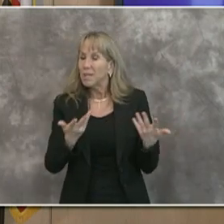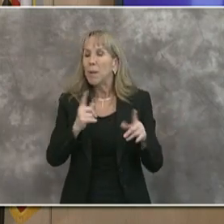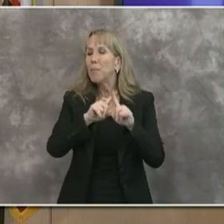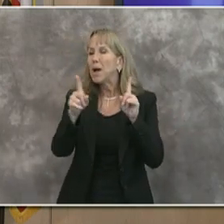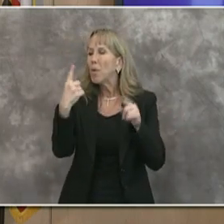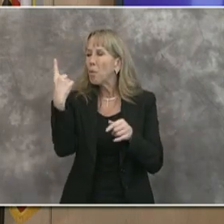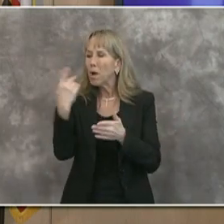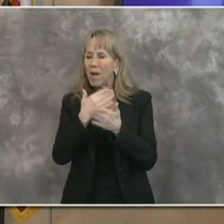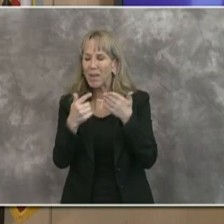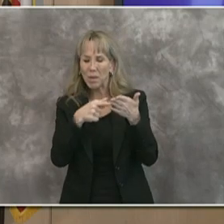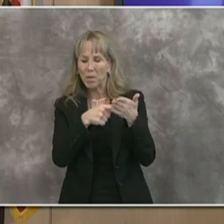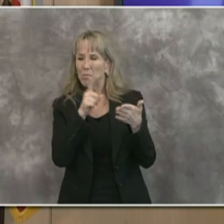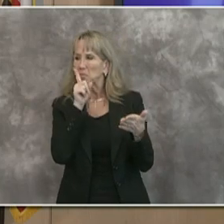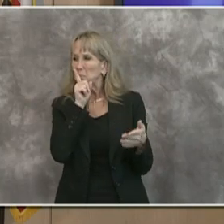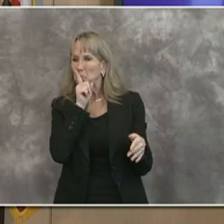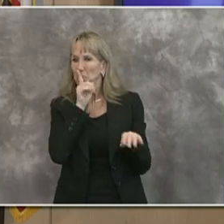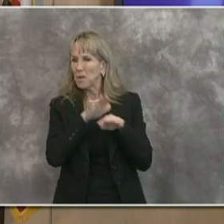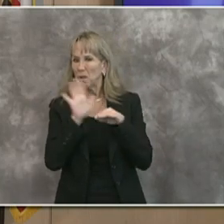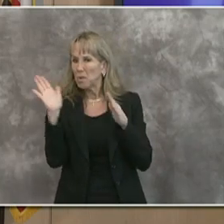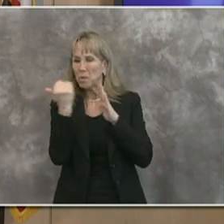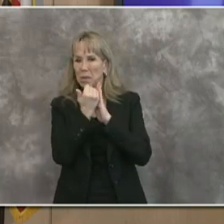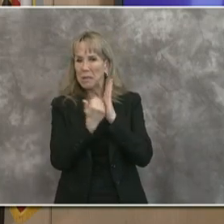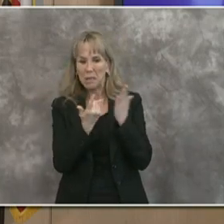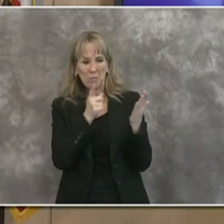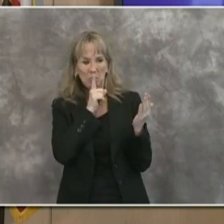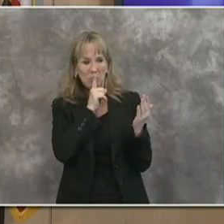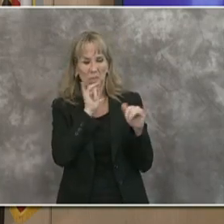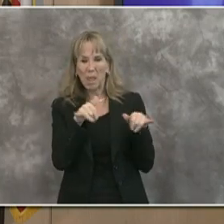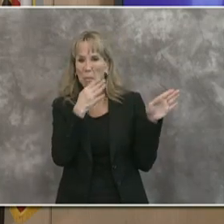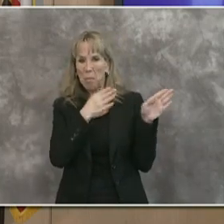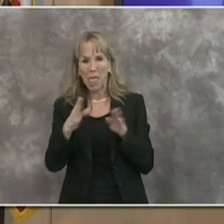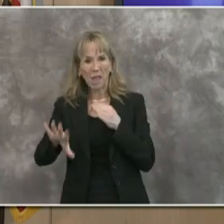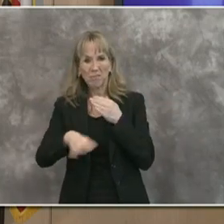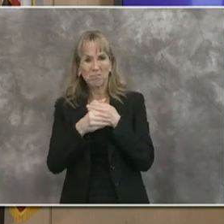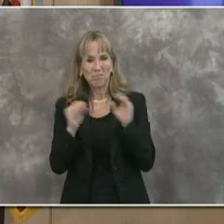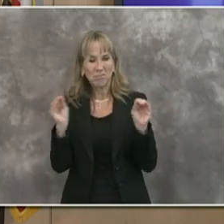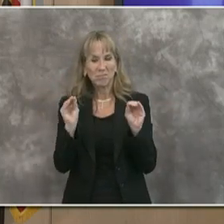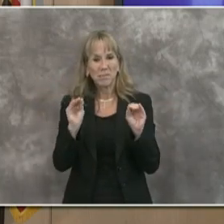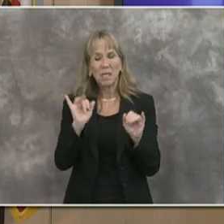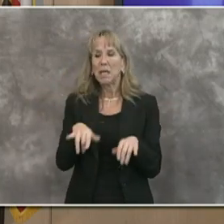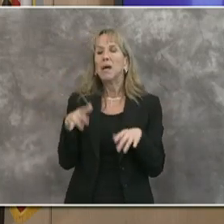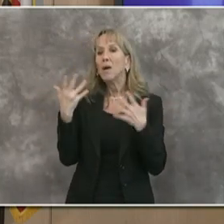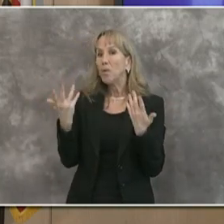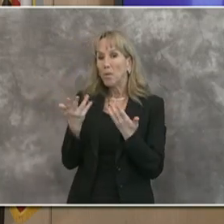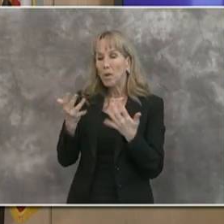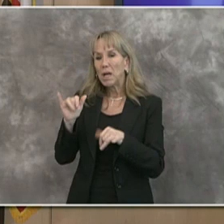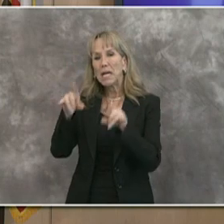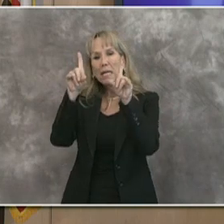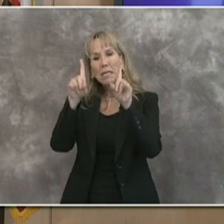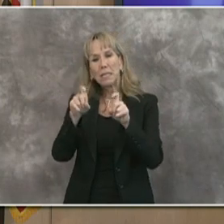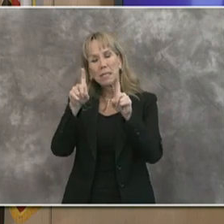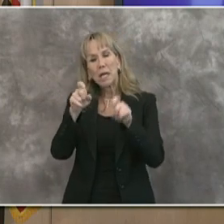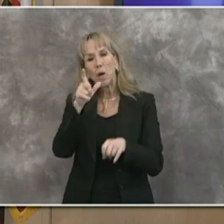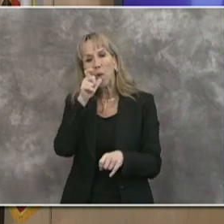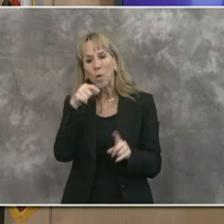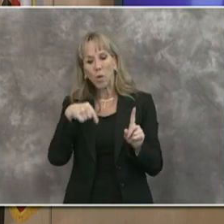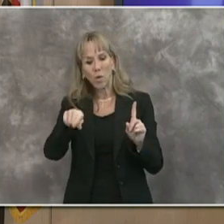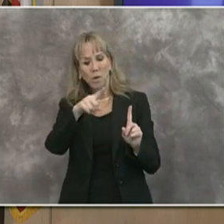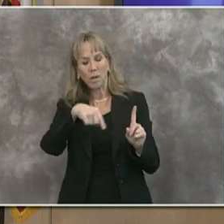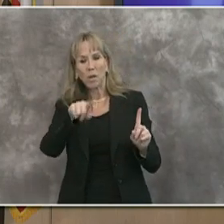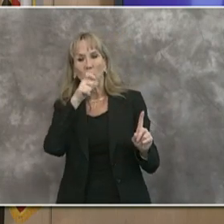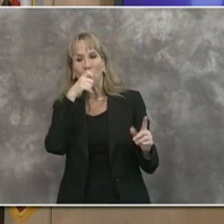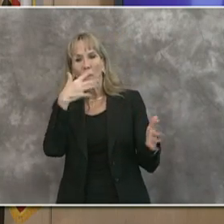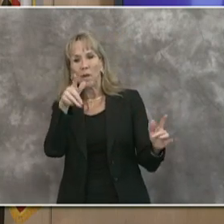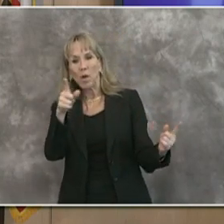the list or has not been mentioned as part of the plan is testing people who have come into contact